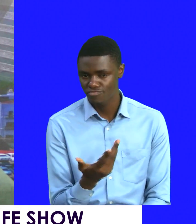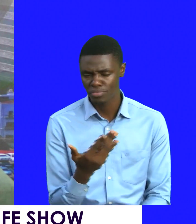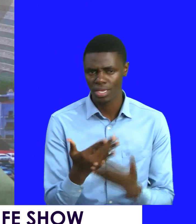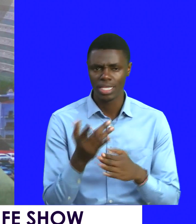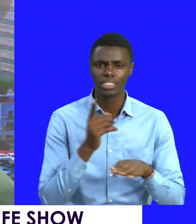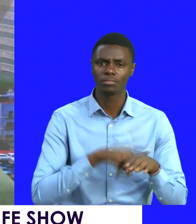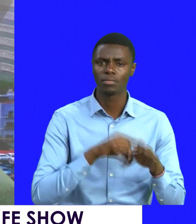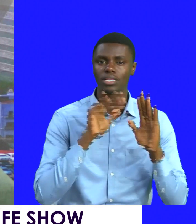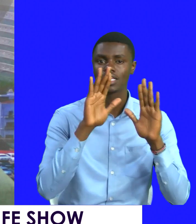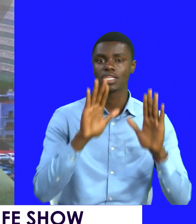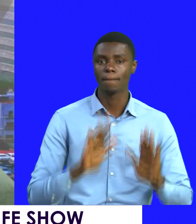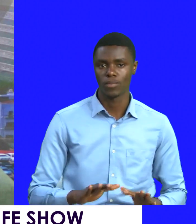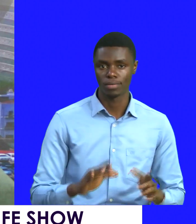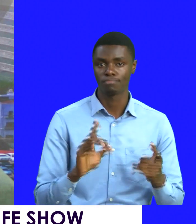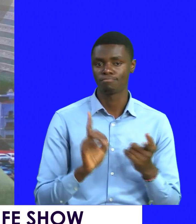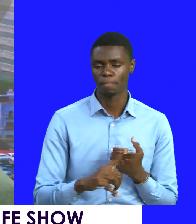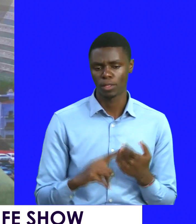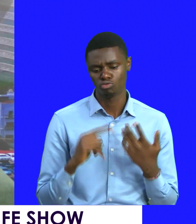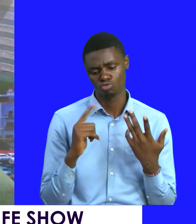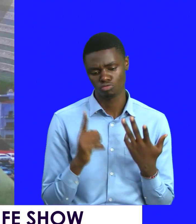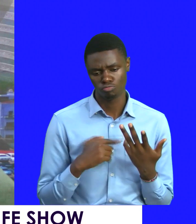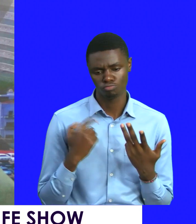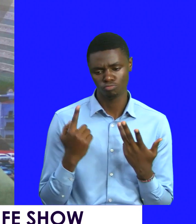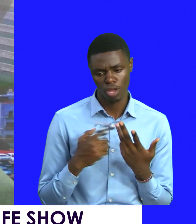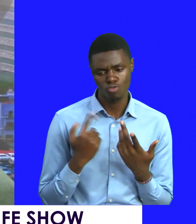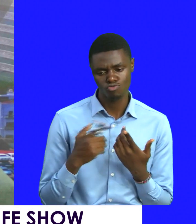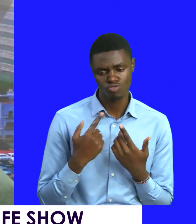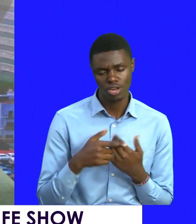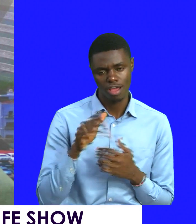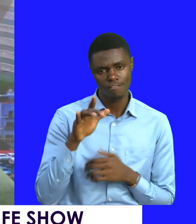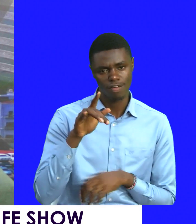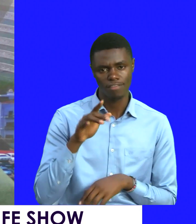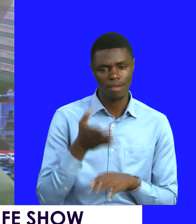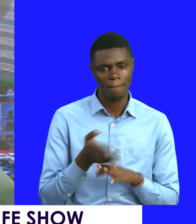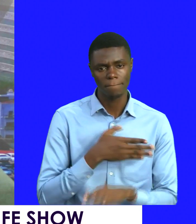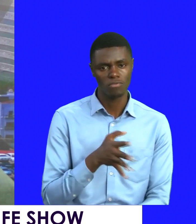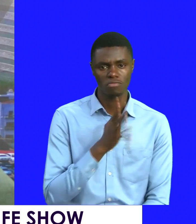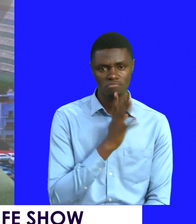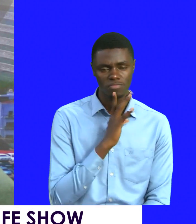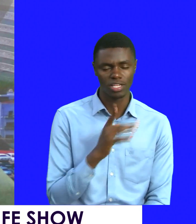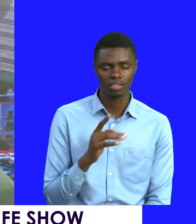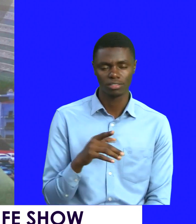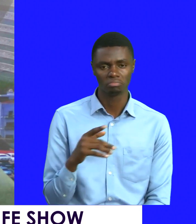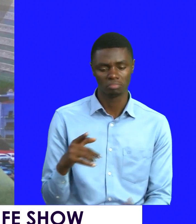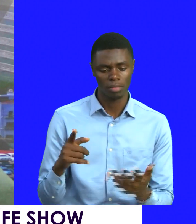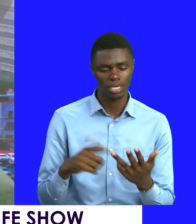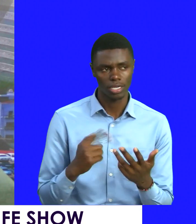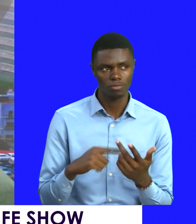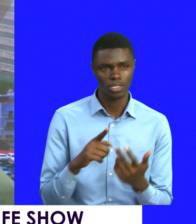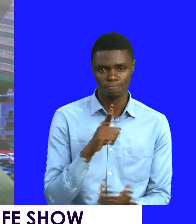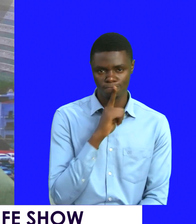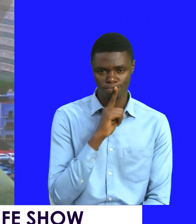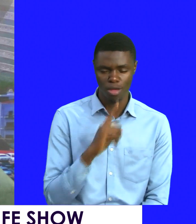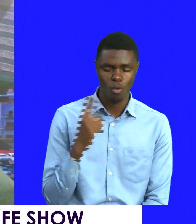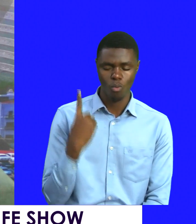Sometimes it is important to count five times in your mind before you speak. Count silently.